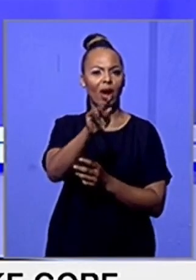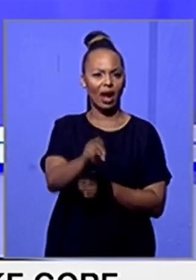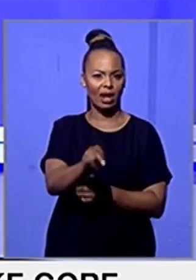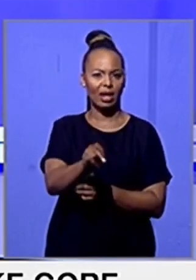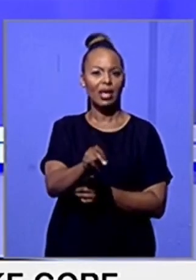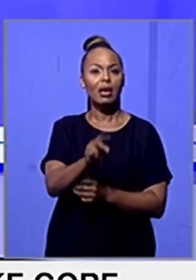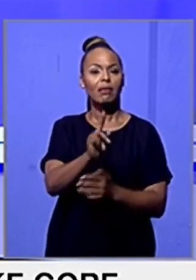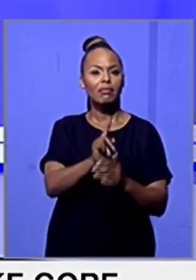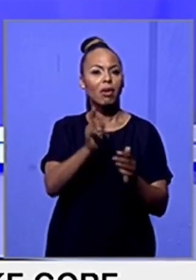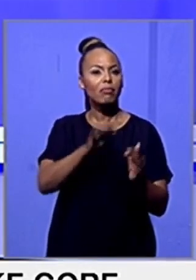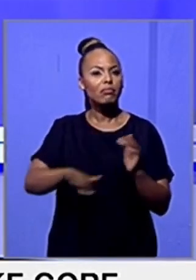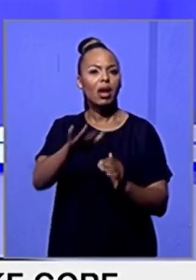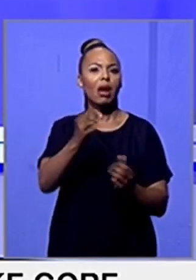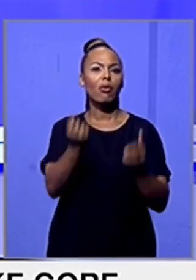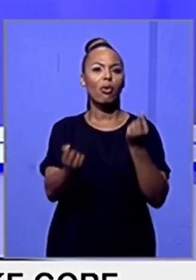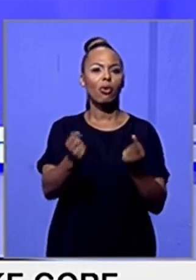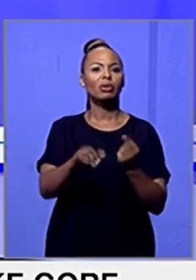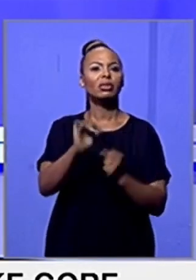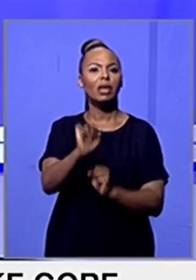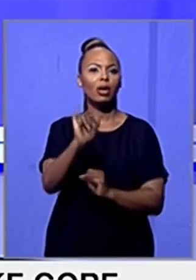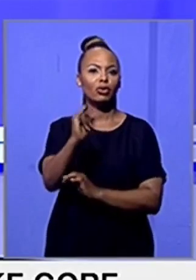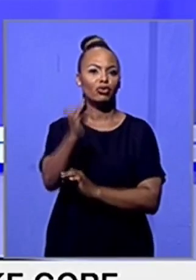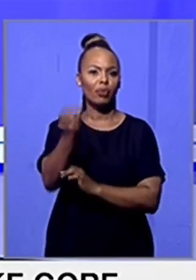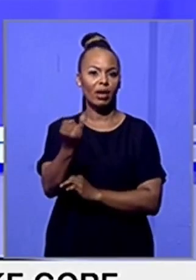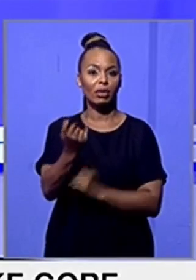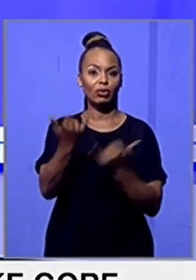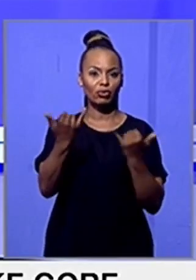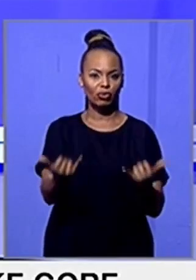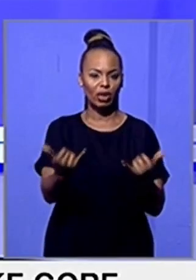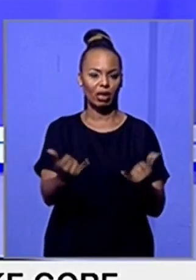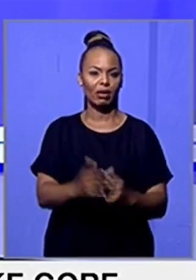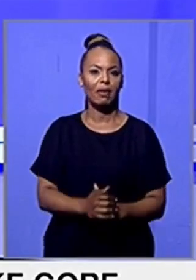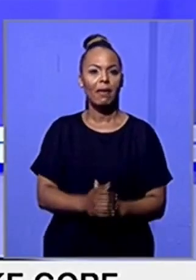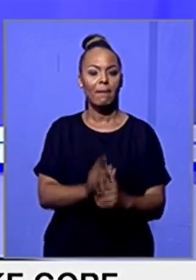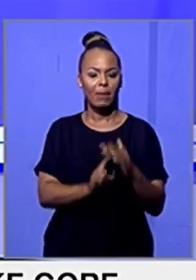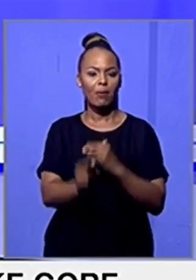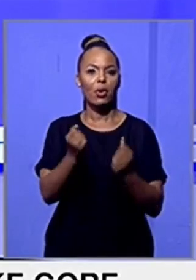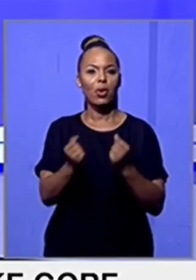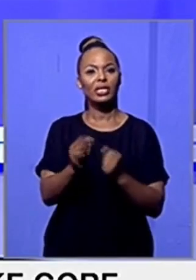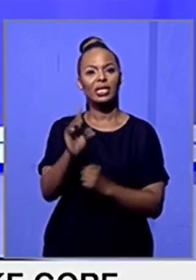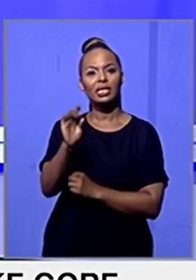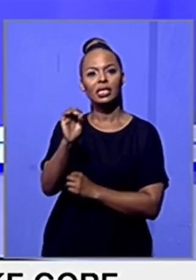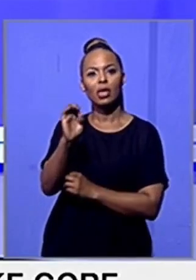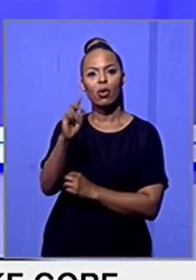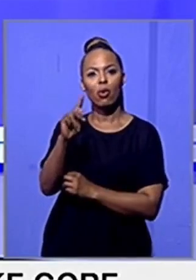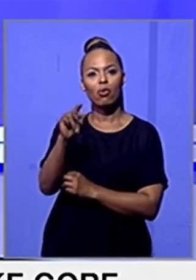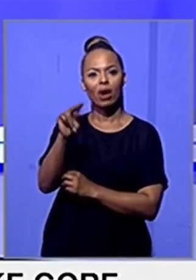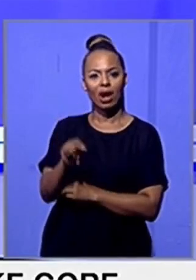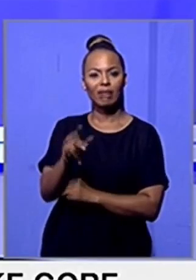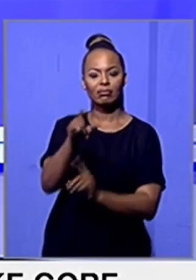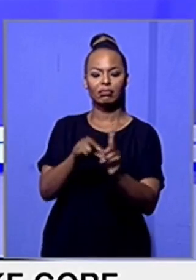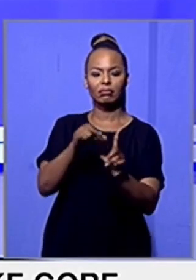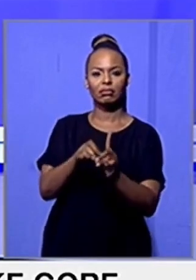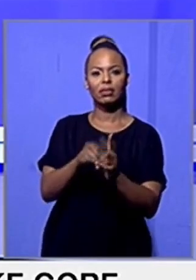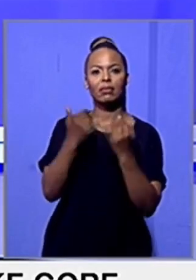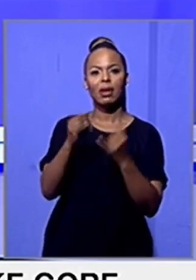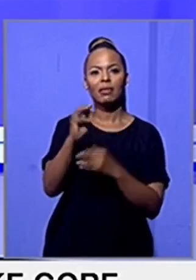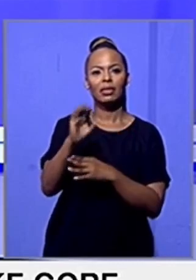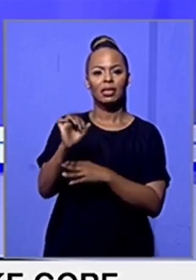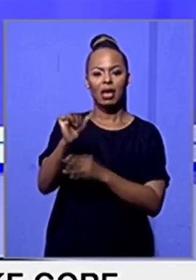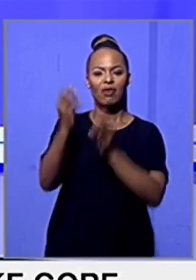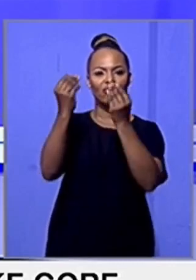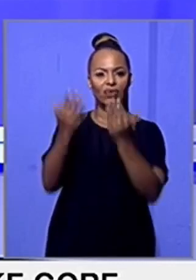ke kgotlatshekelo kgolo mono Johannesburg gompieno. Deokaran e ne e le motlhankela wa matlotlo kwa lefapheng la